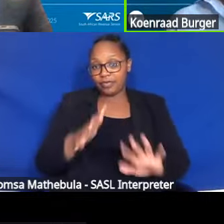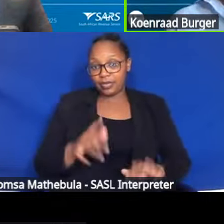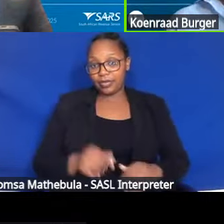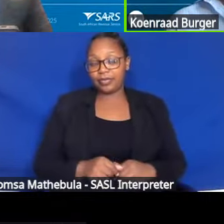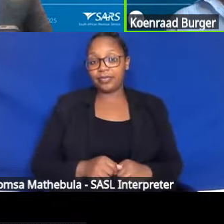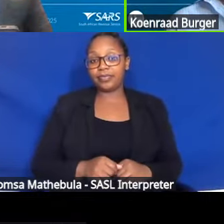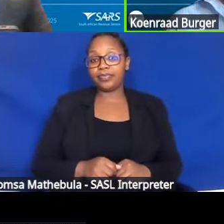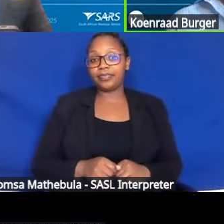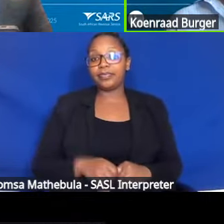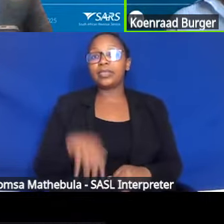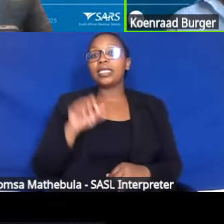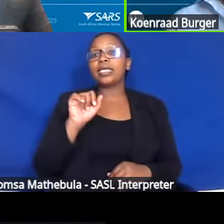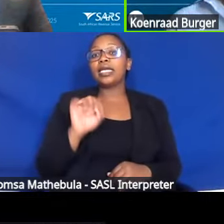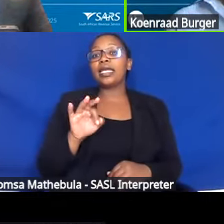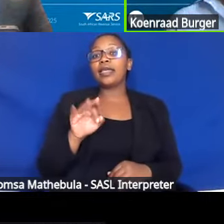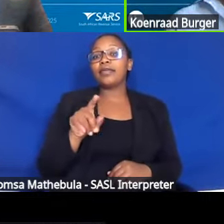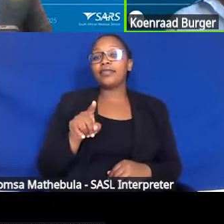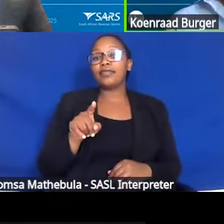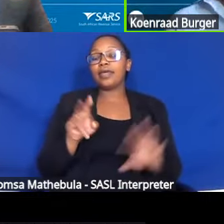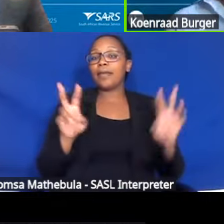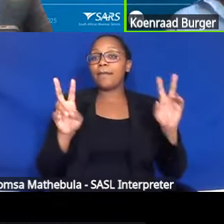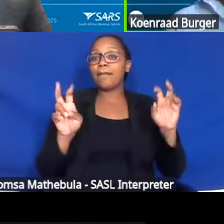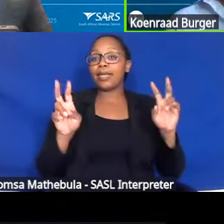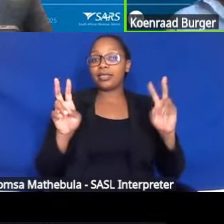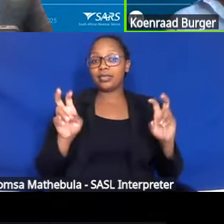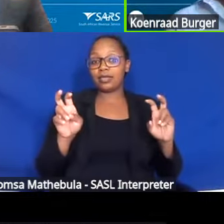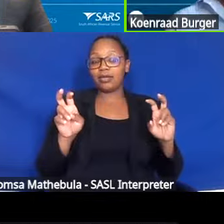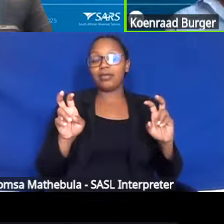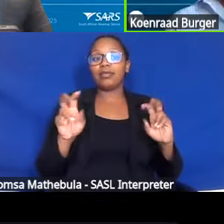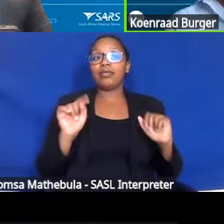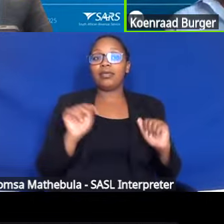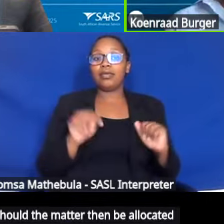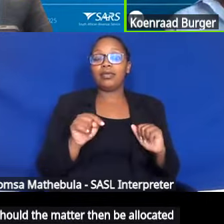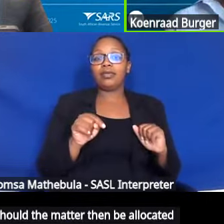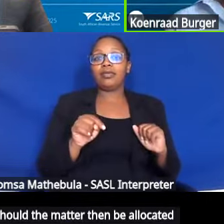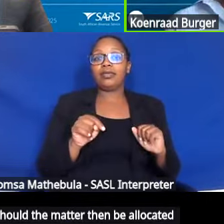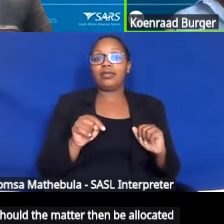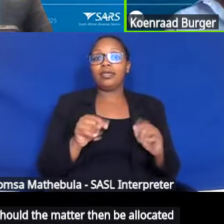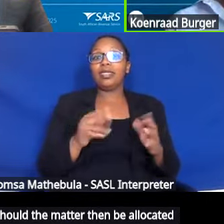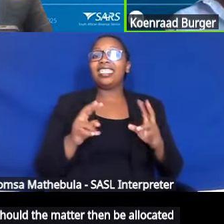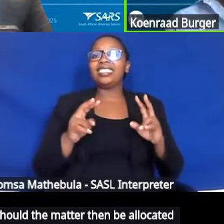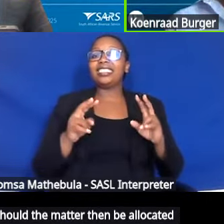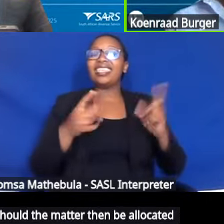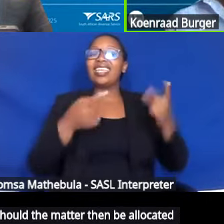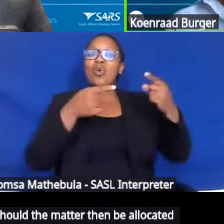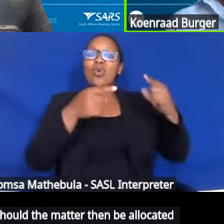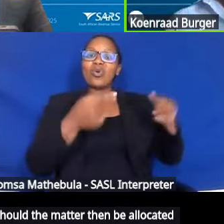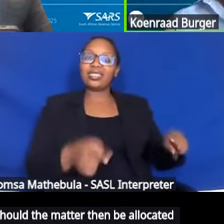Should the matter then be allocated for audit,